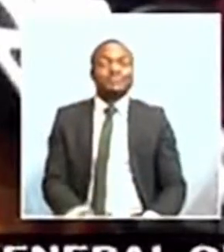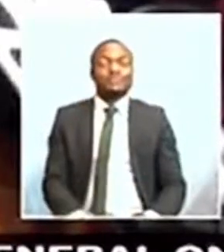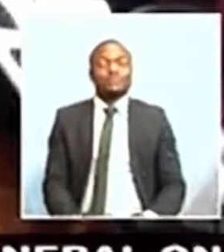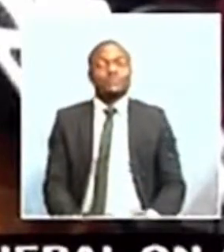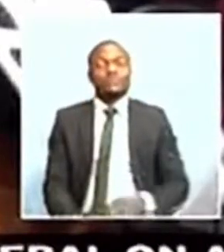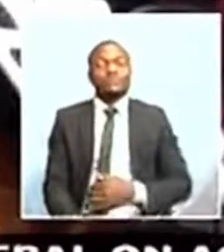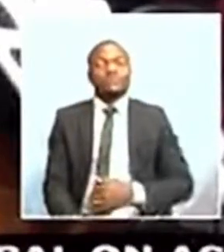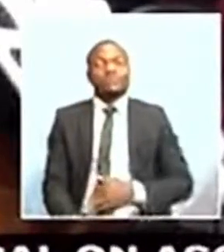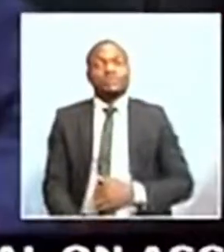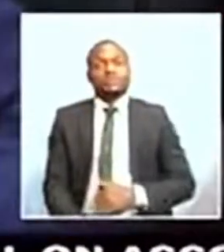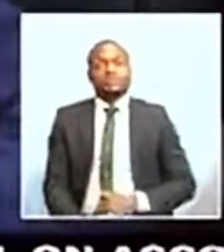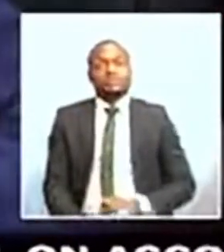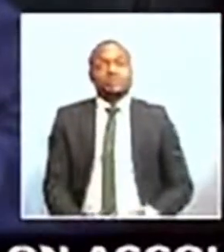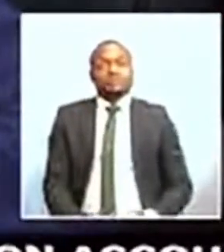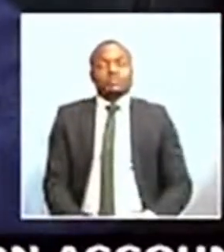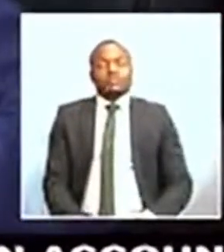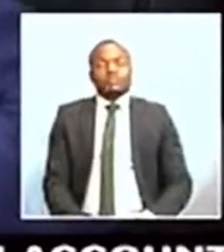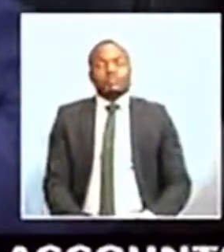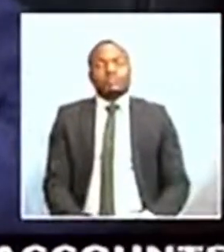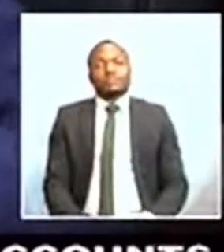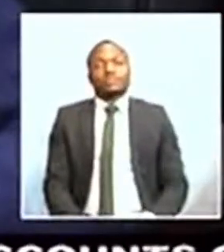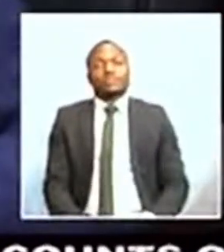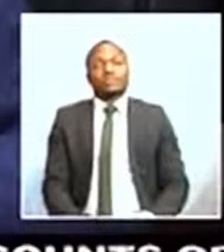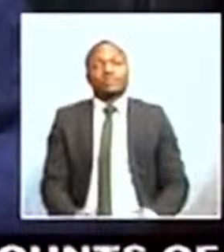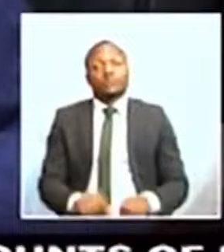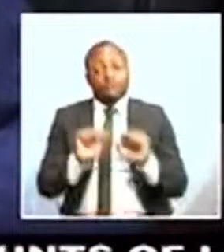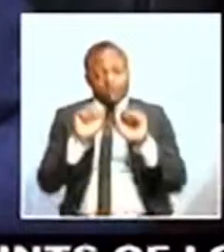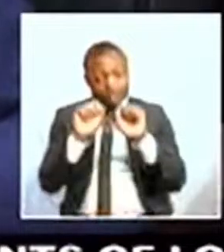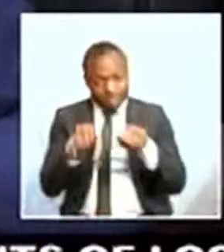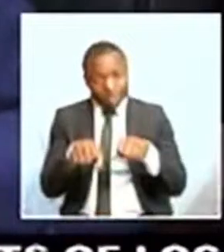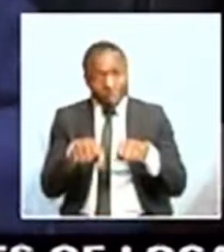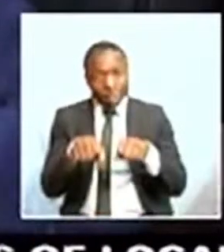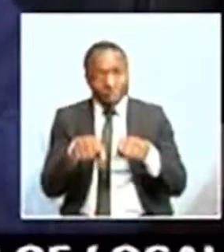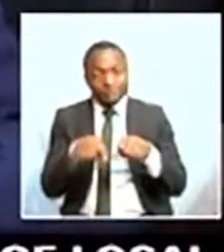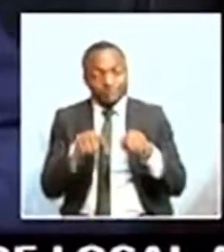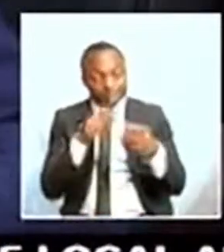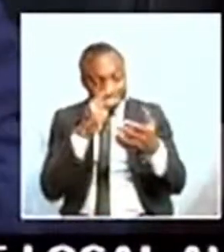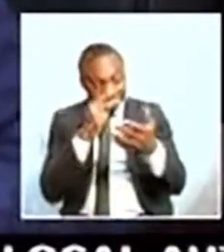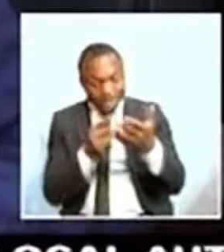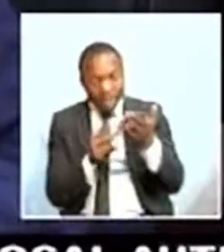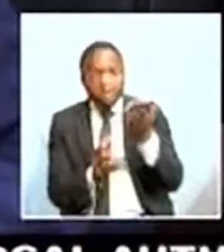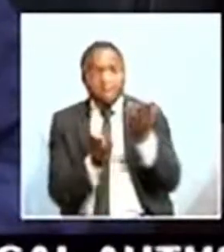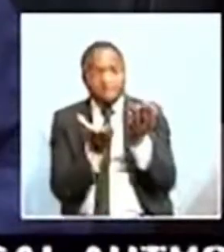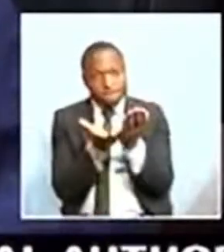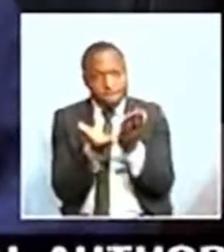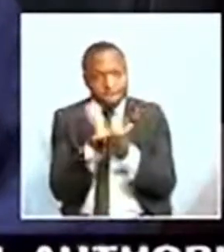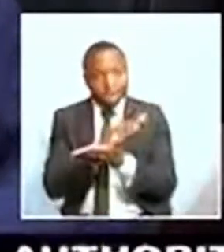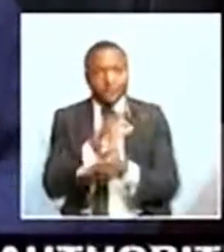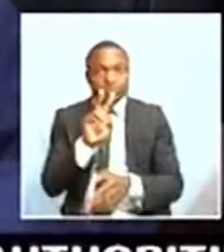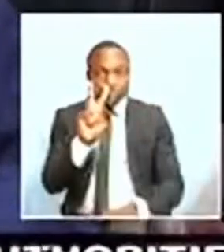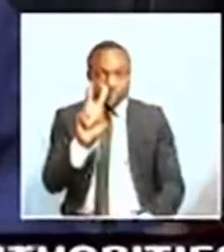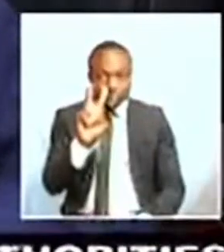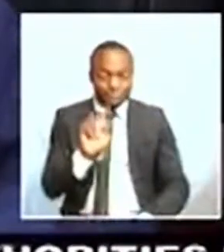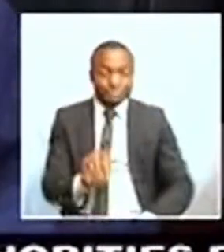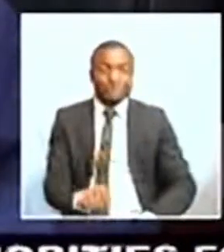still we can refer to page 2.